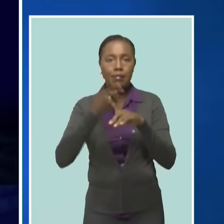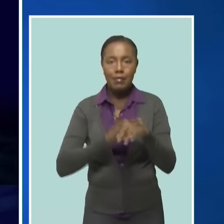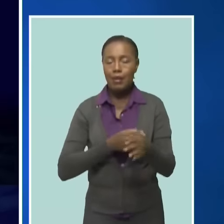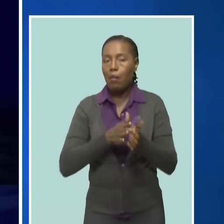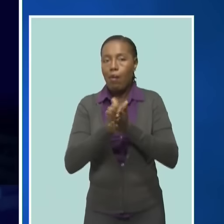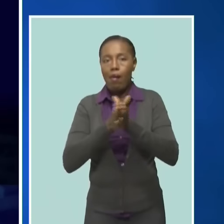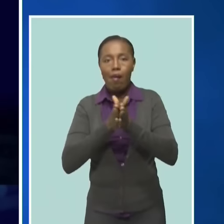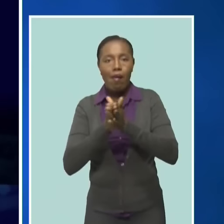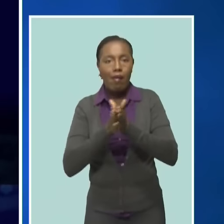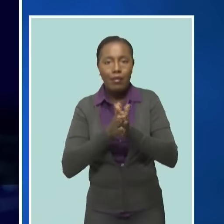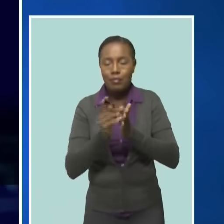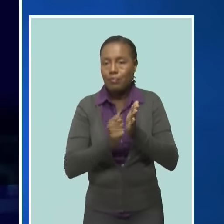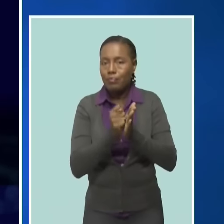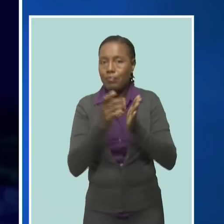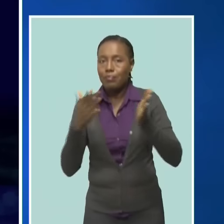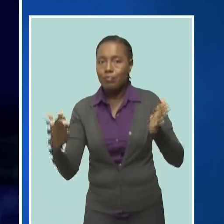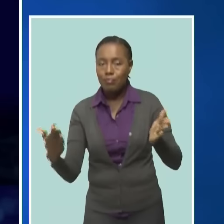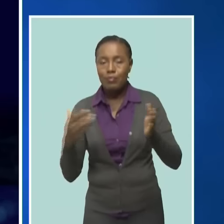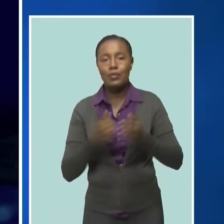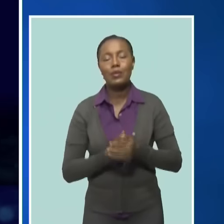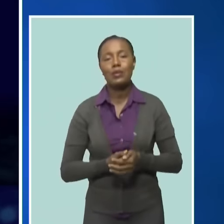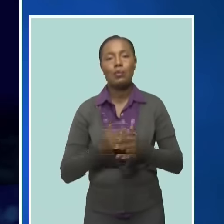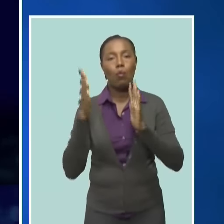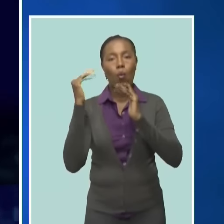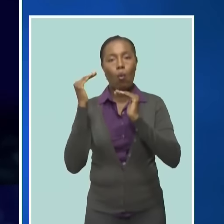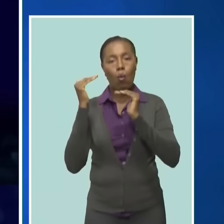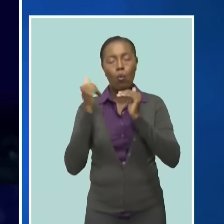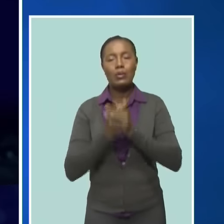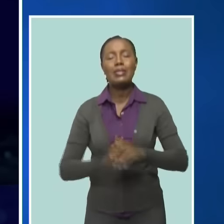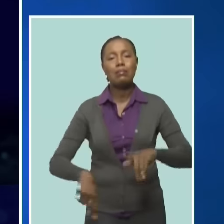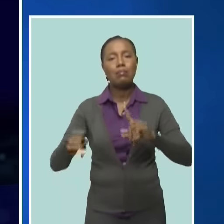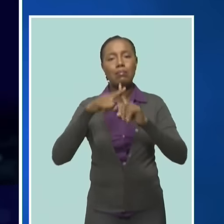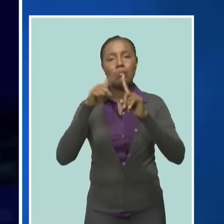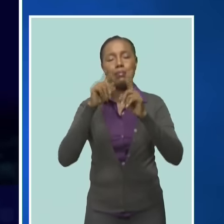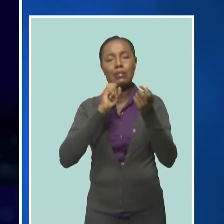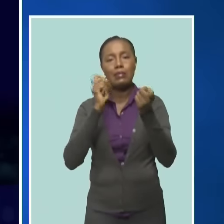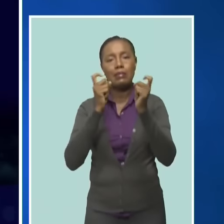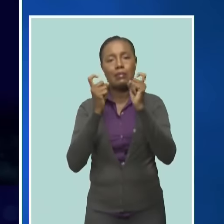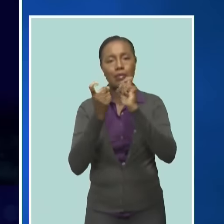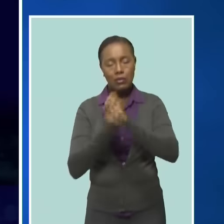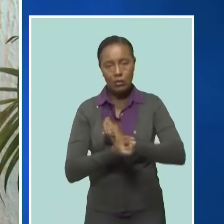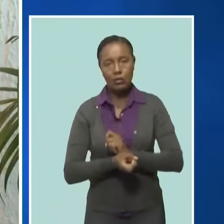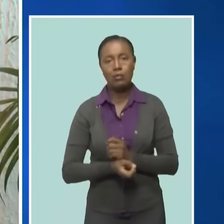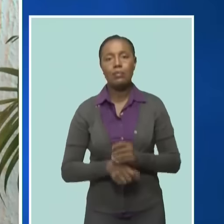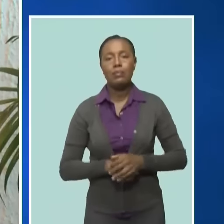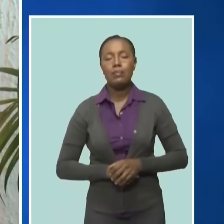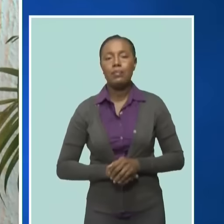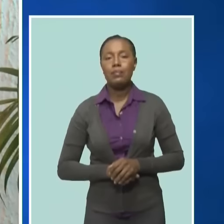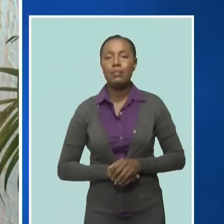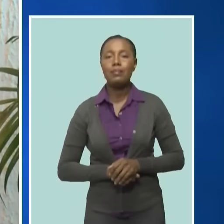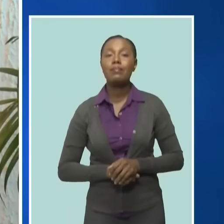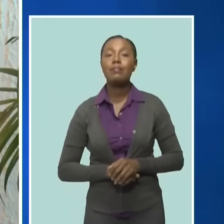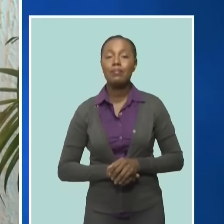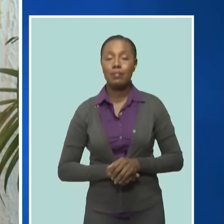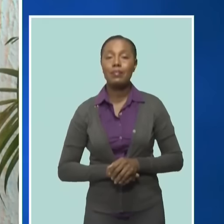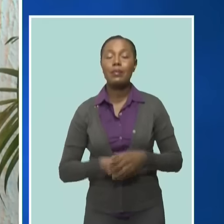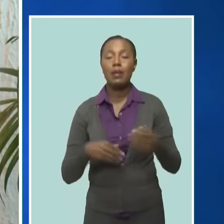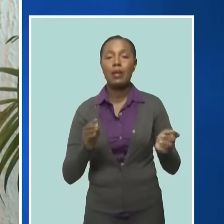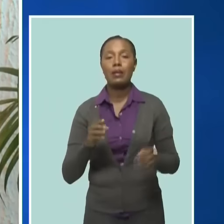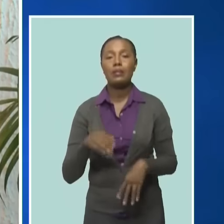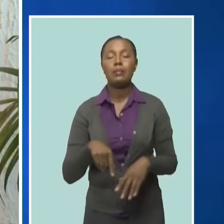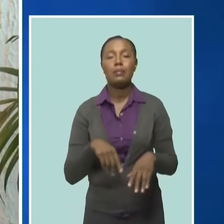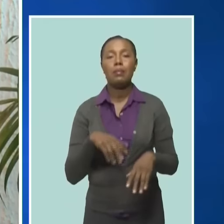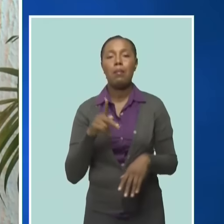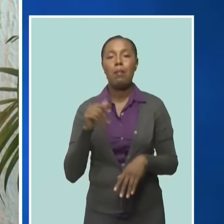exciting time at the Queen Elizabeth Hospital, and I hope we'll see a lot of positive changes from all that investment. Meanwhile, Pastor Paul Leacock,